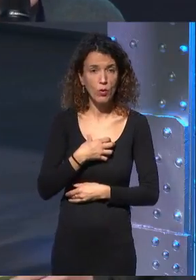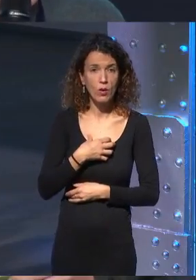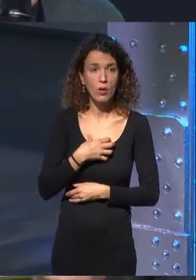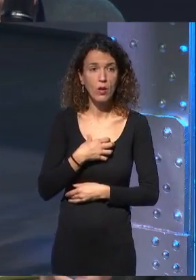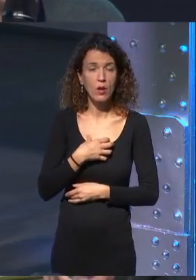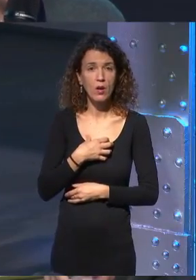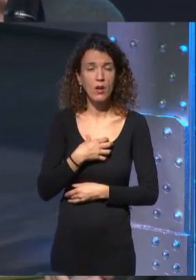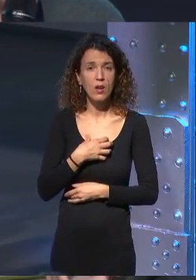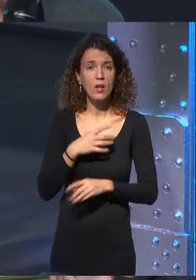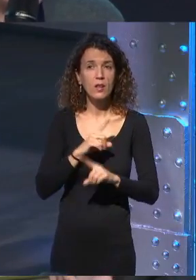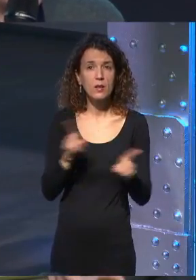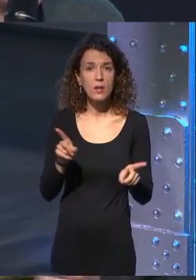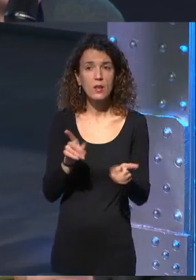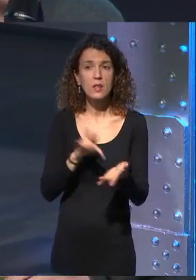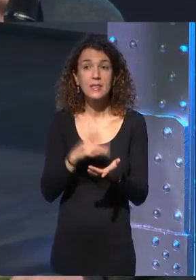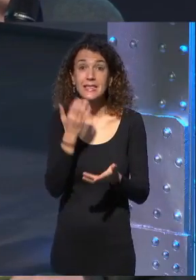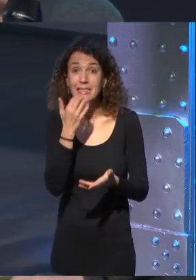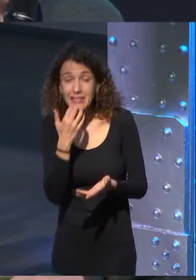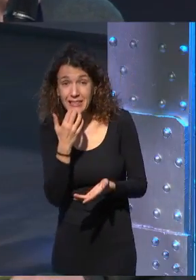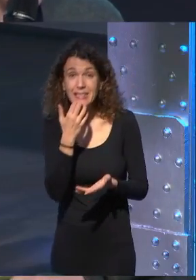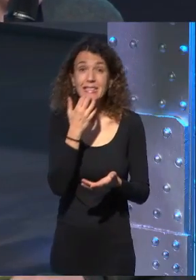certain things, and